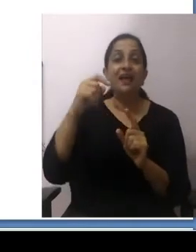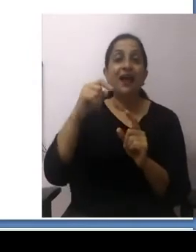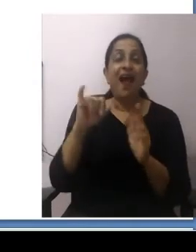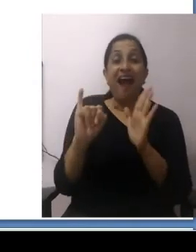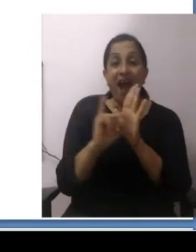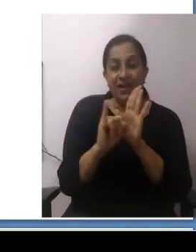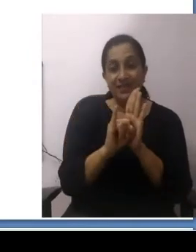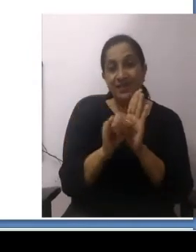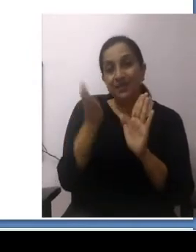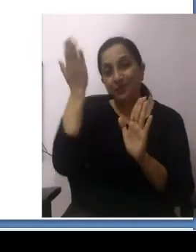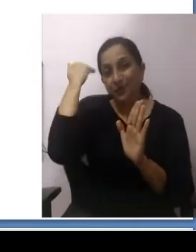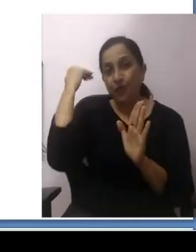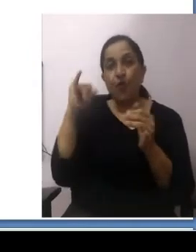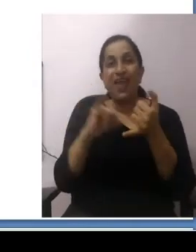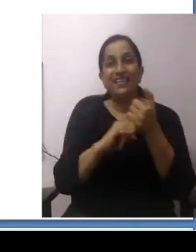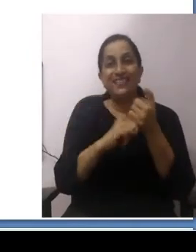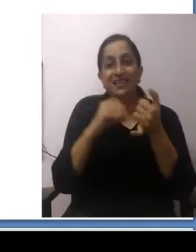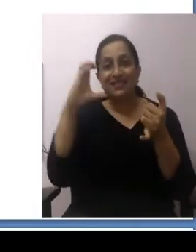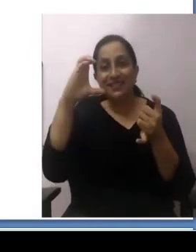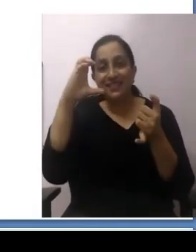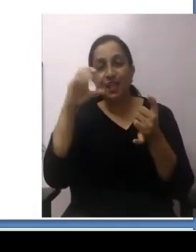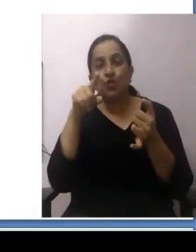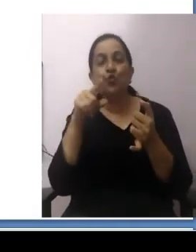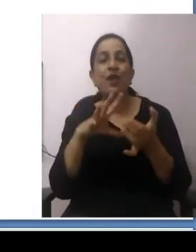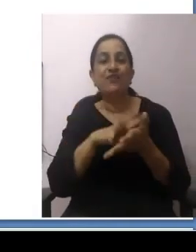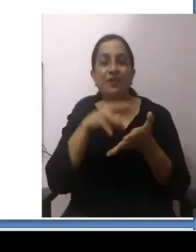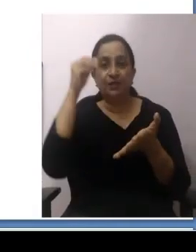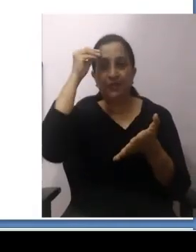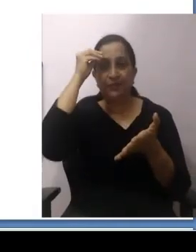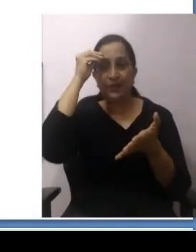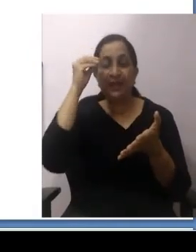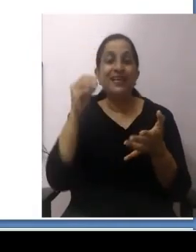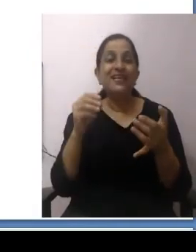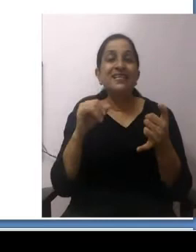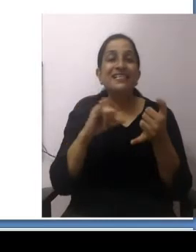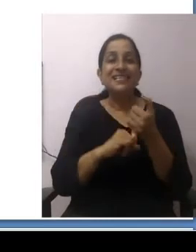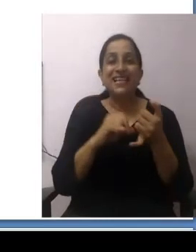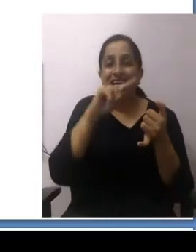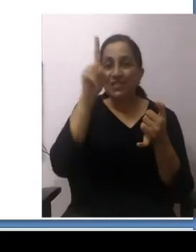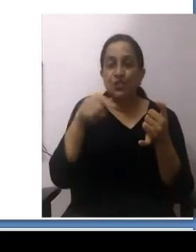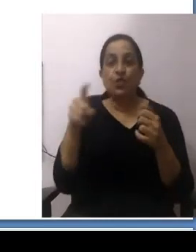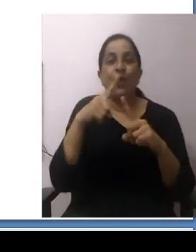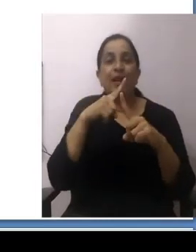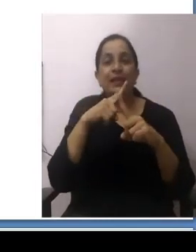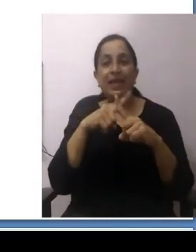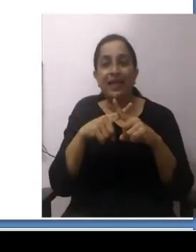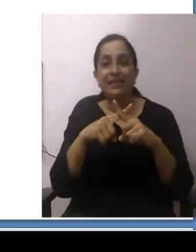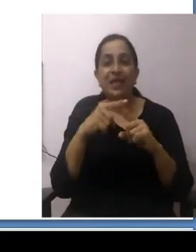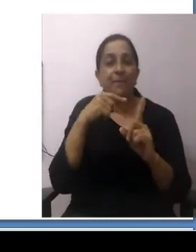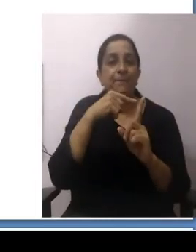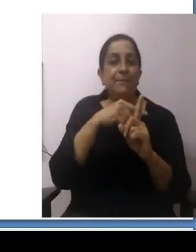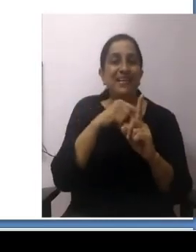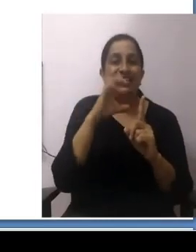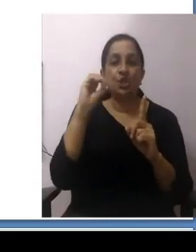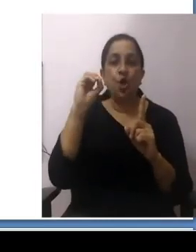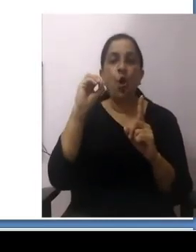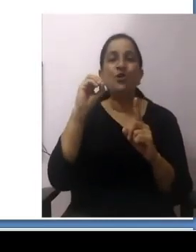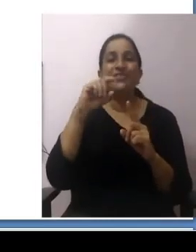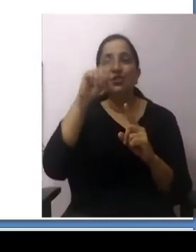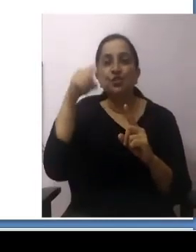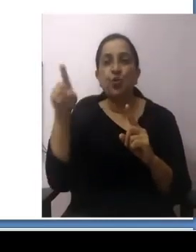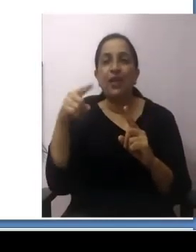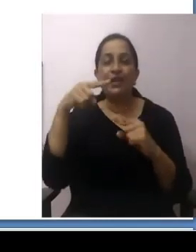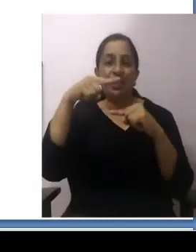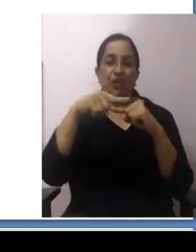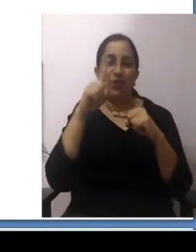you have learned even at SSC level. Most popular one is sin squared theta plus cos squared theta is equal to 1. It can be theta, it can